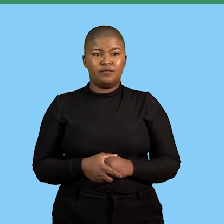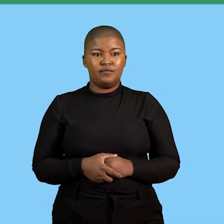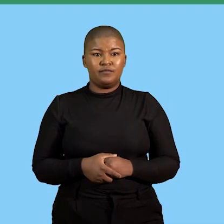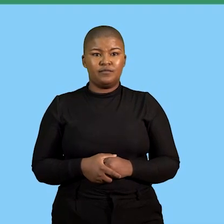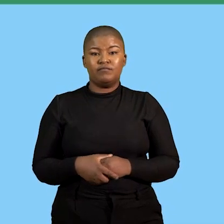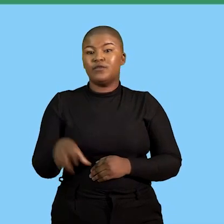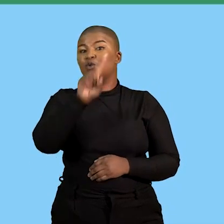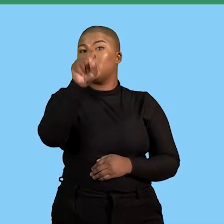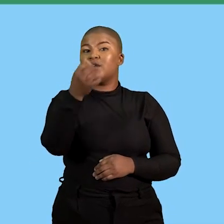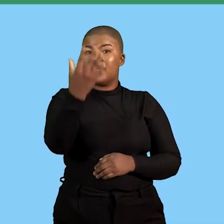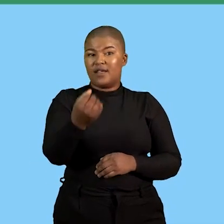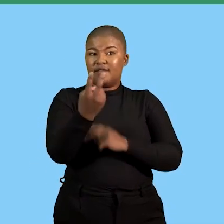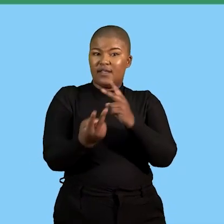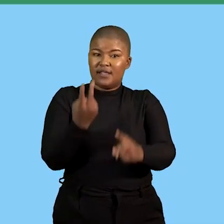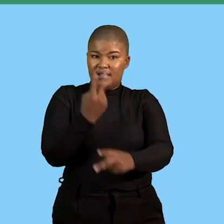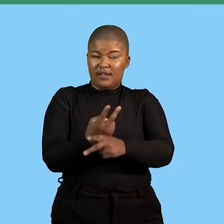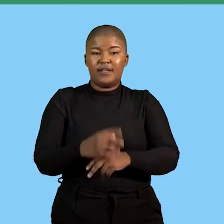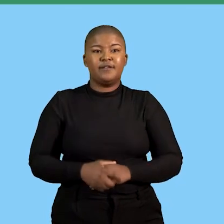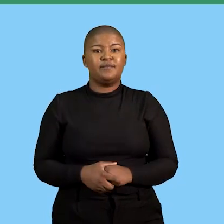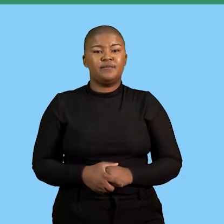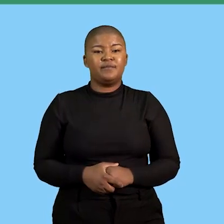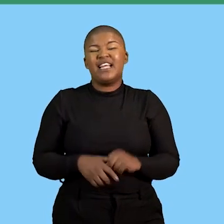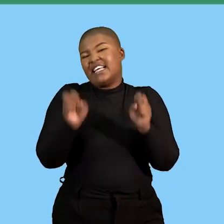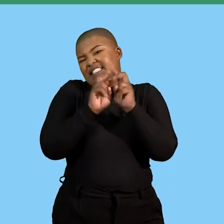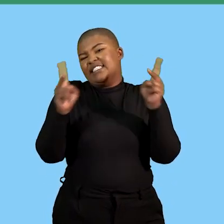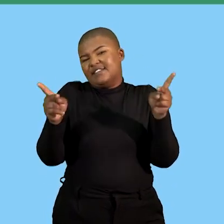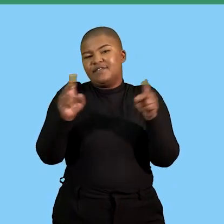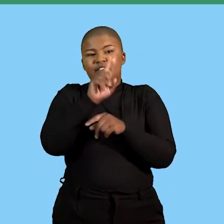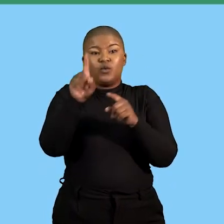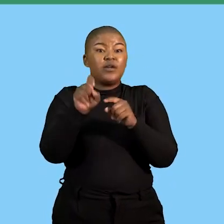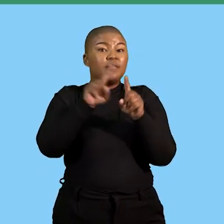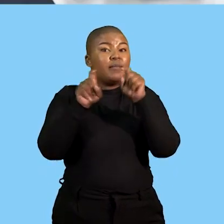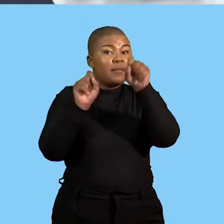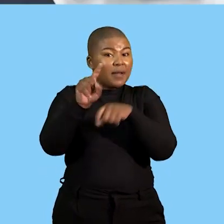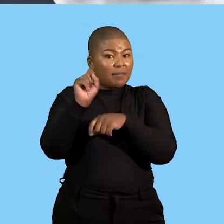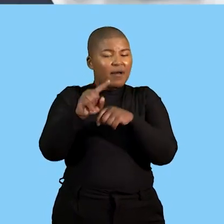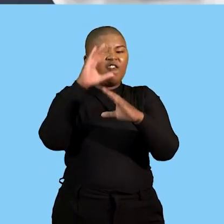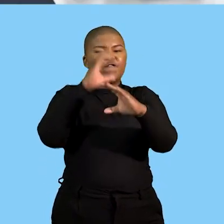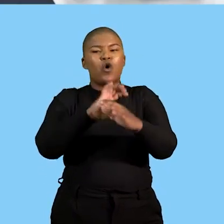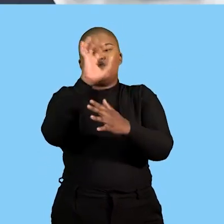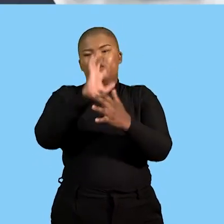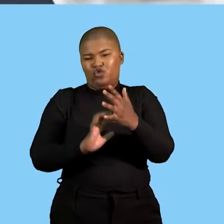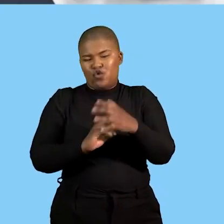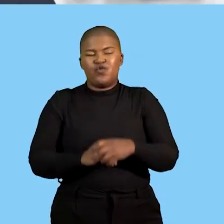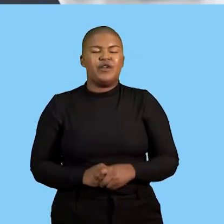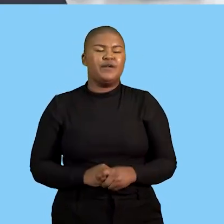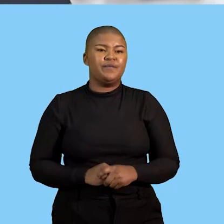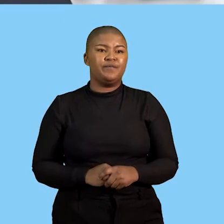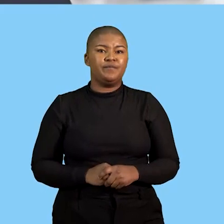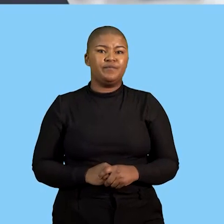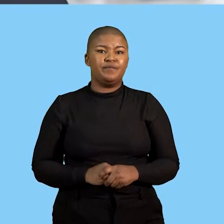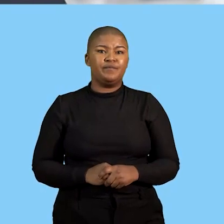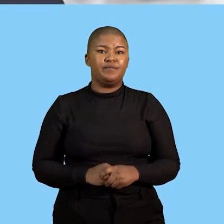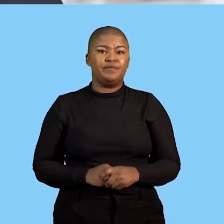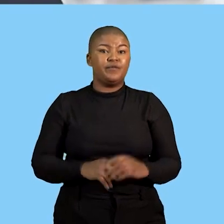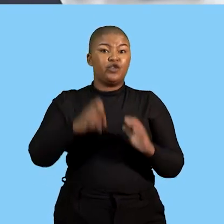have another application question, which now is different because the focus here is on a scenario. So the instruction is